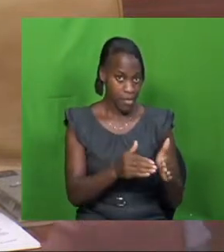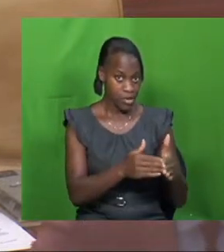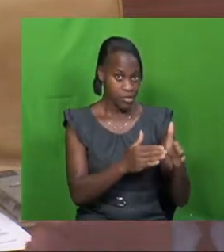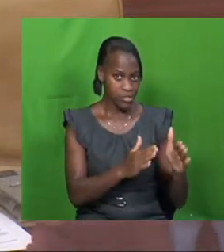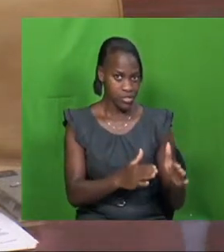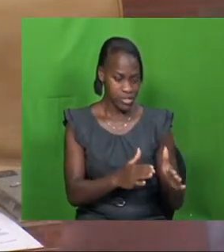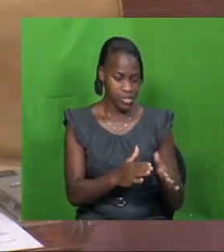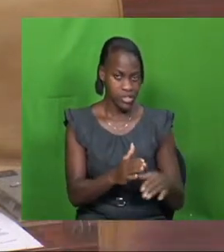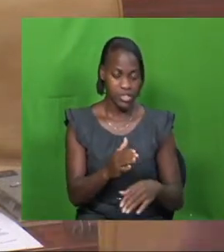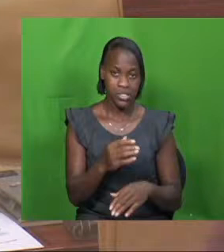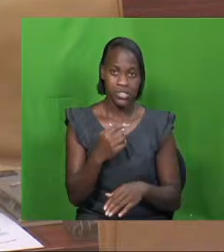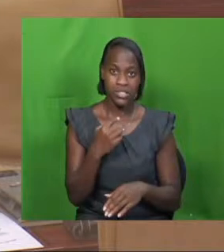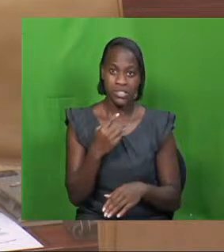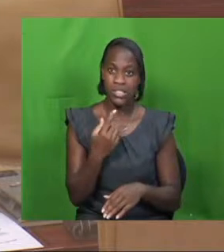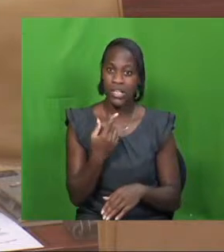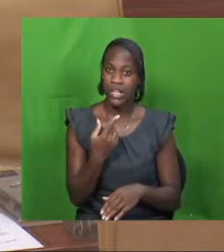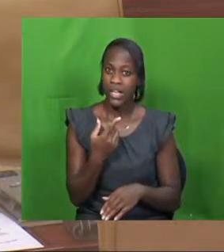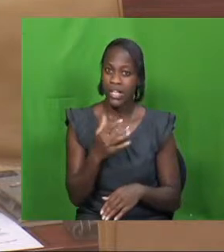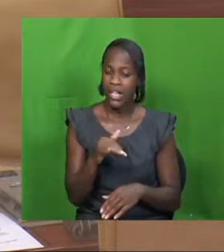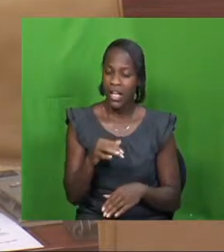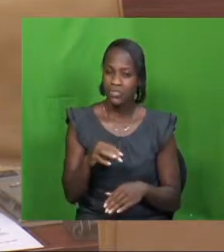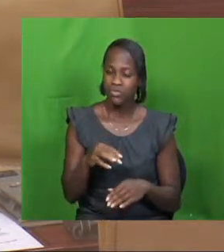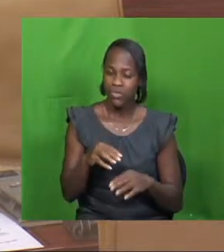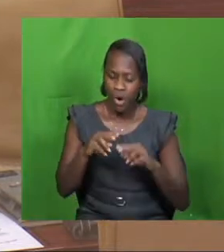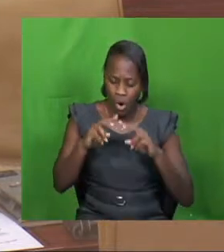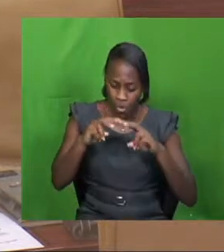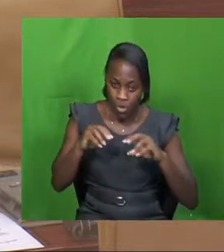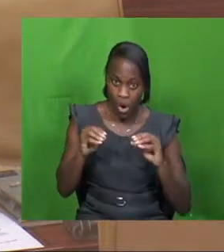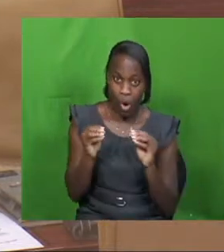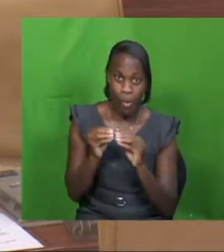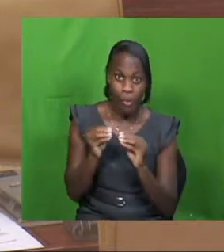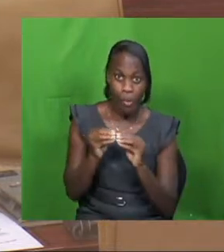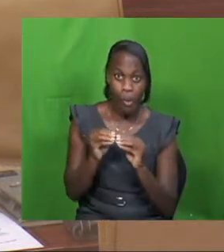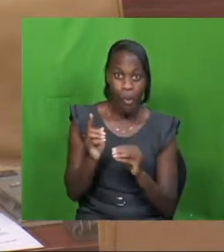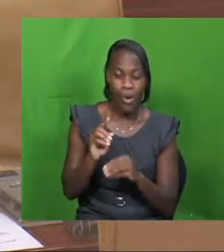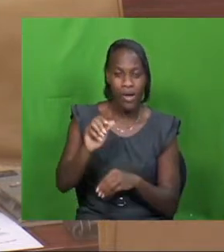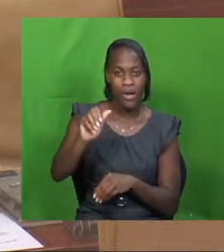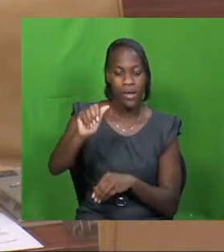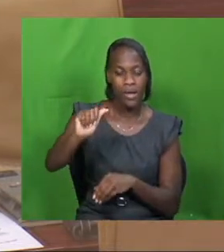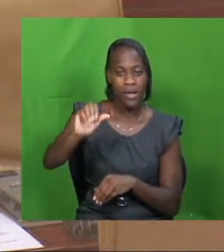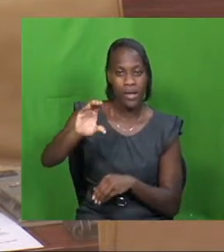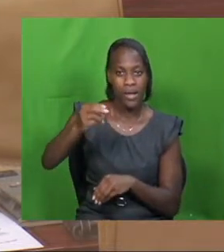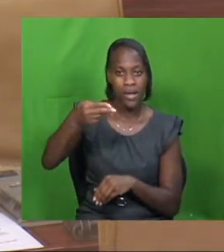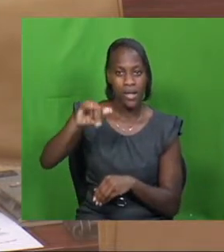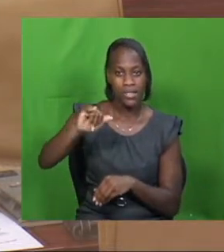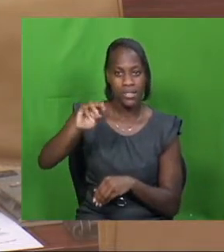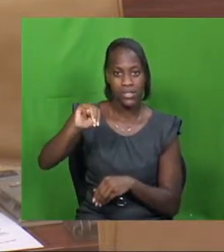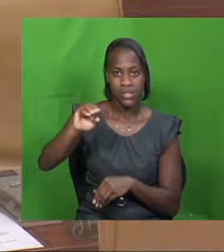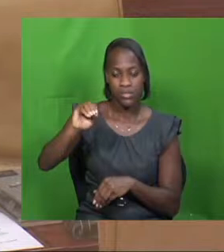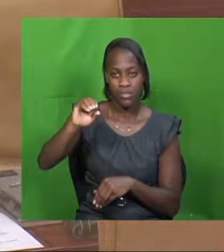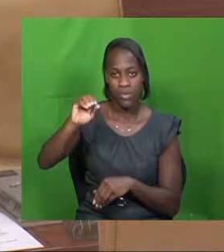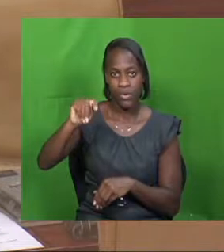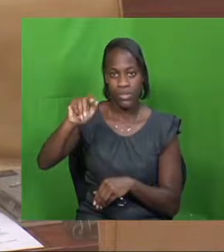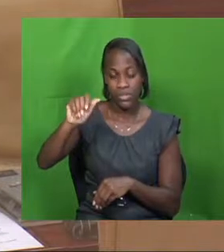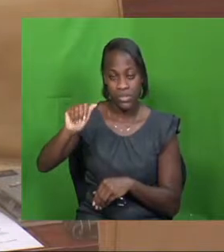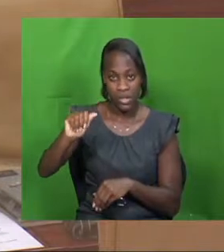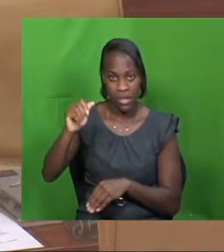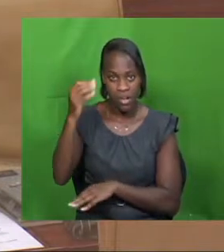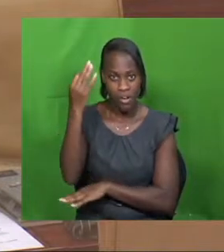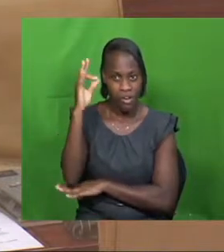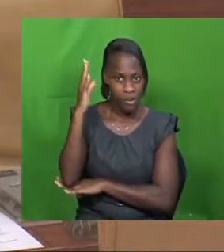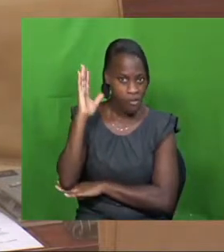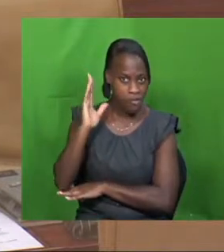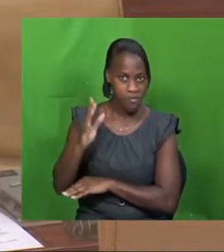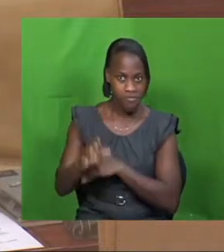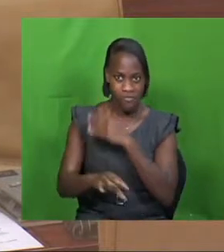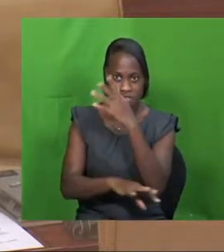called for a probe into the Achimota Forest scandal, but that has not been captured. We only have